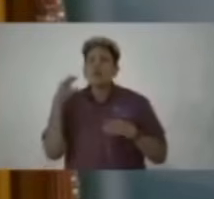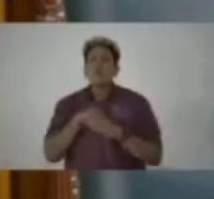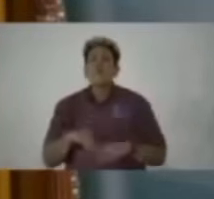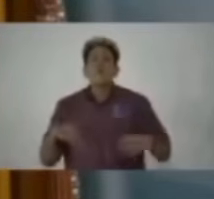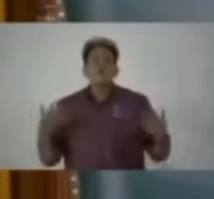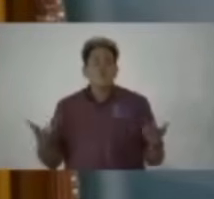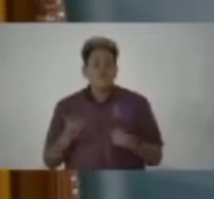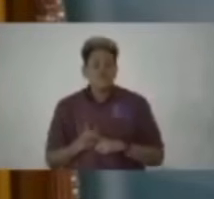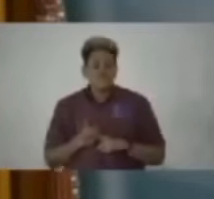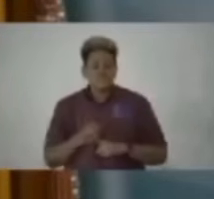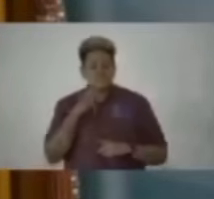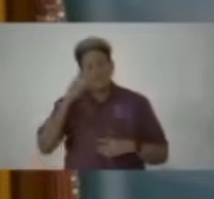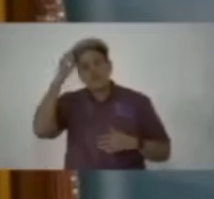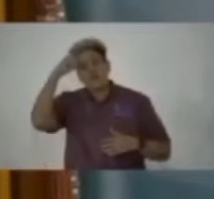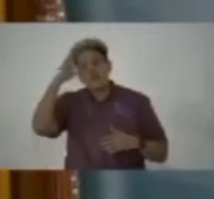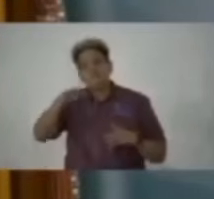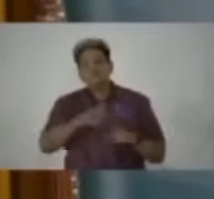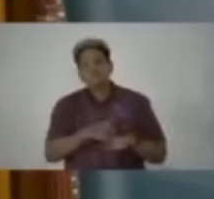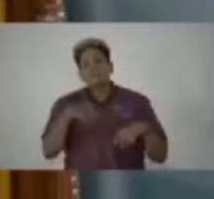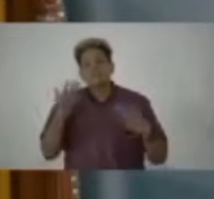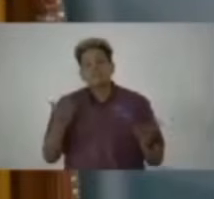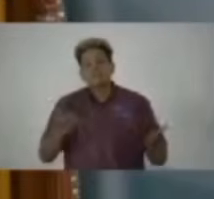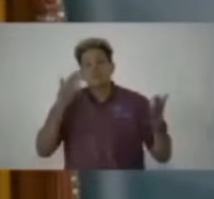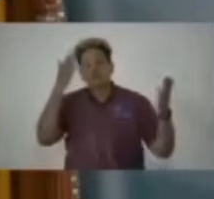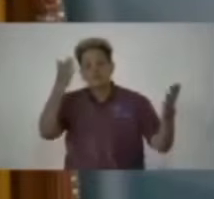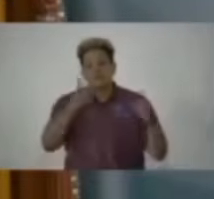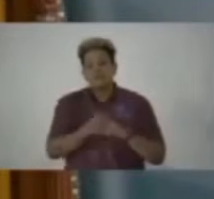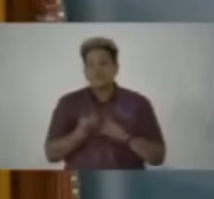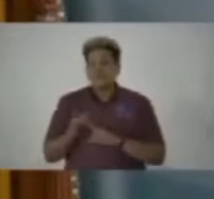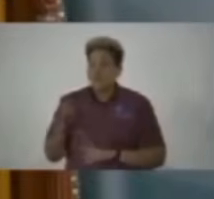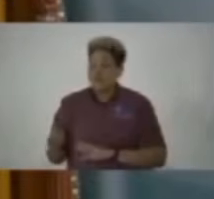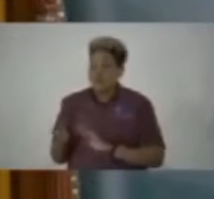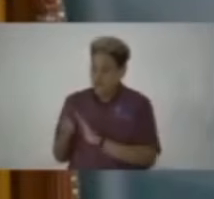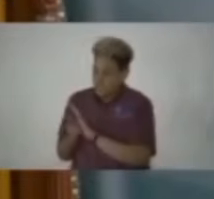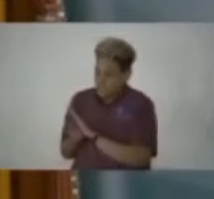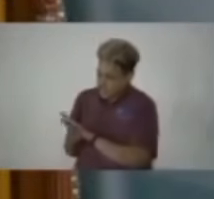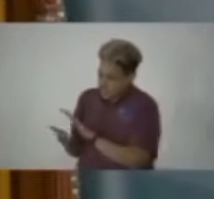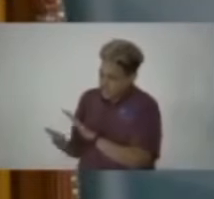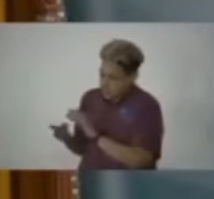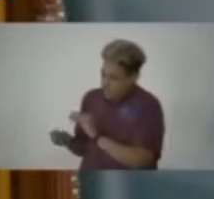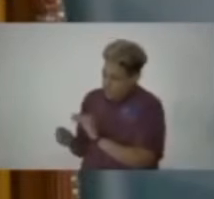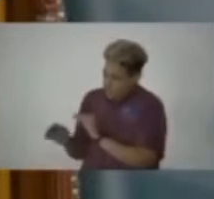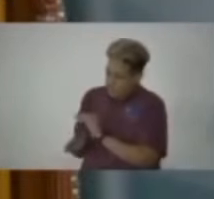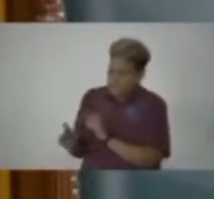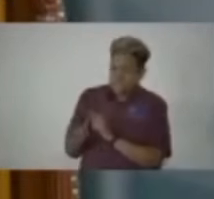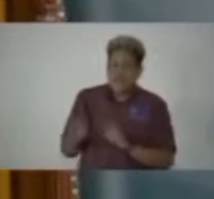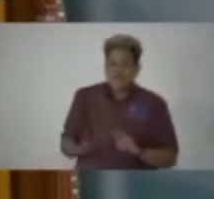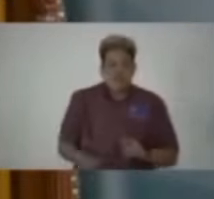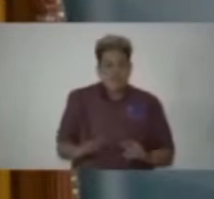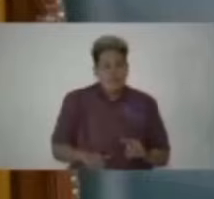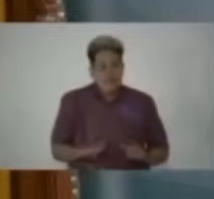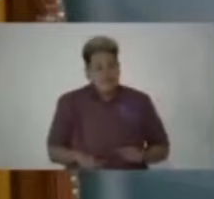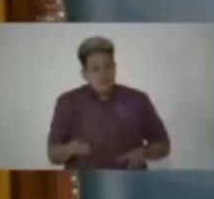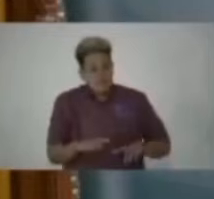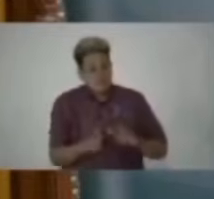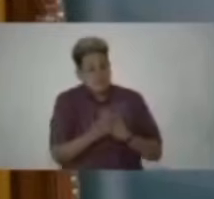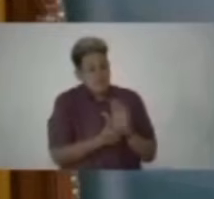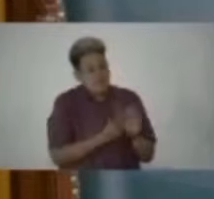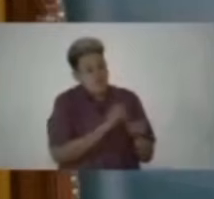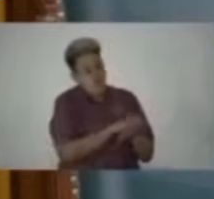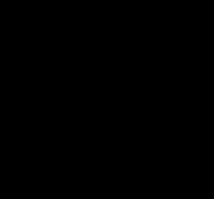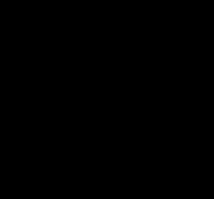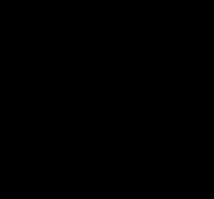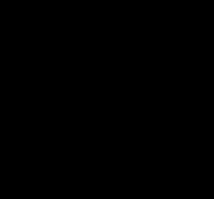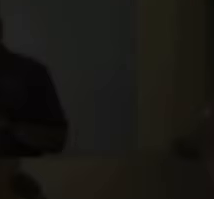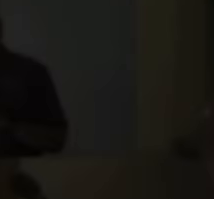including the opinions submitted from the Attorney General's Chamber, the Parliamentary Legal